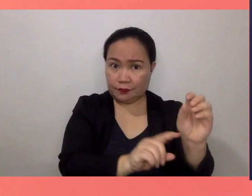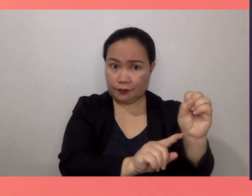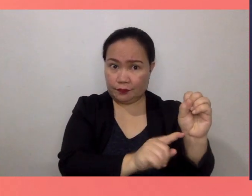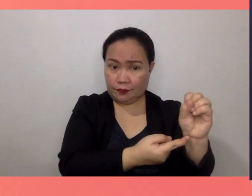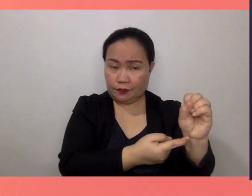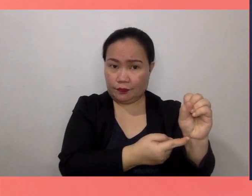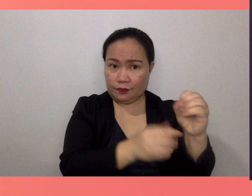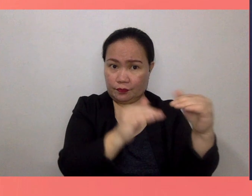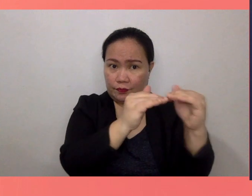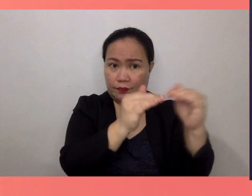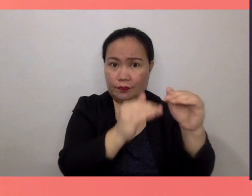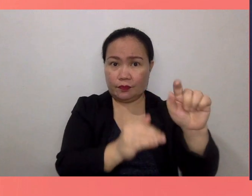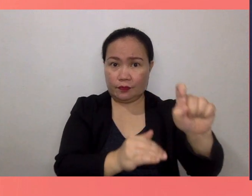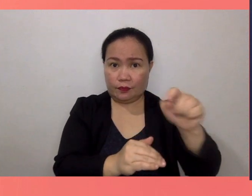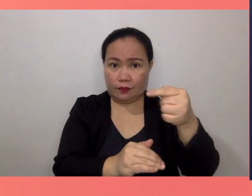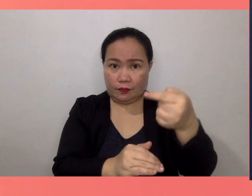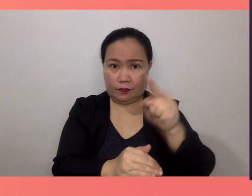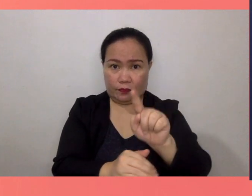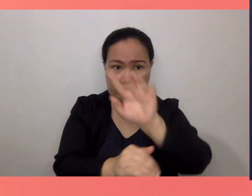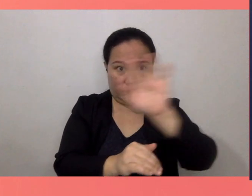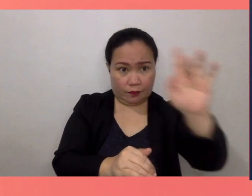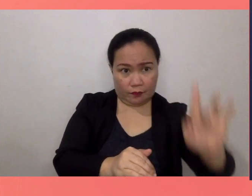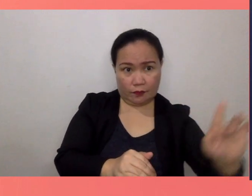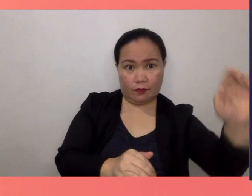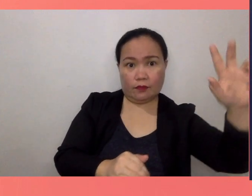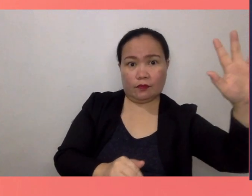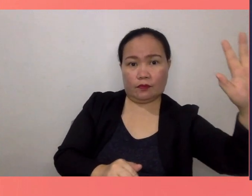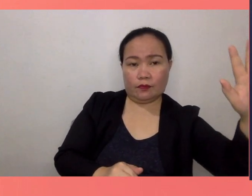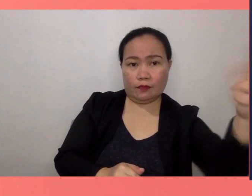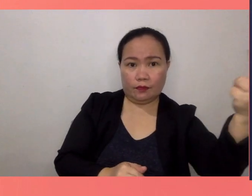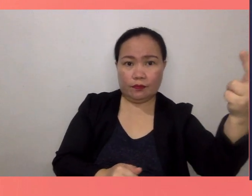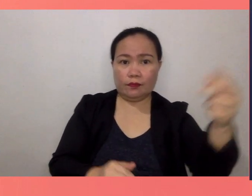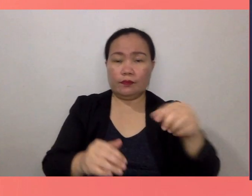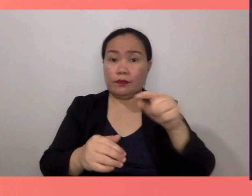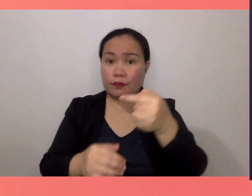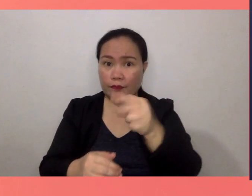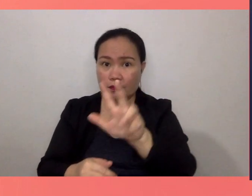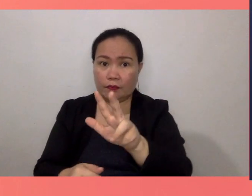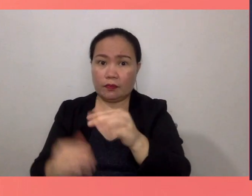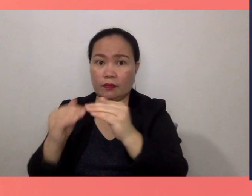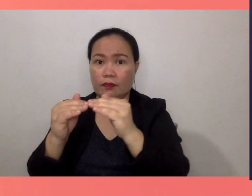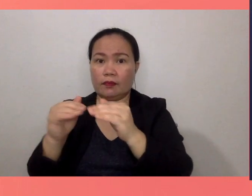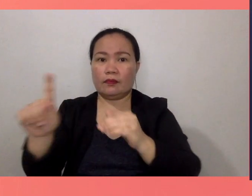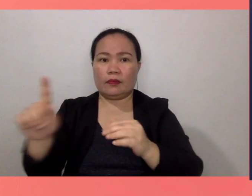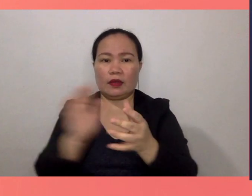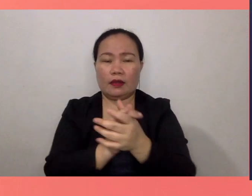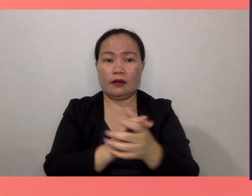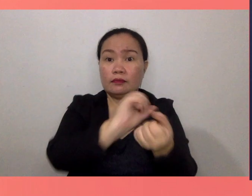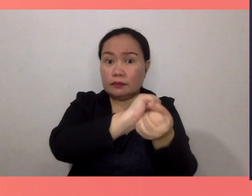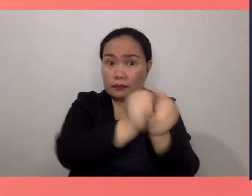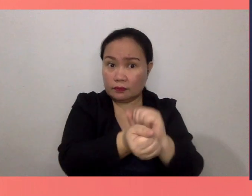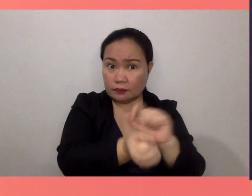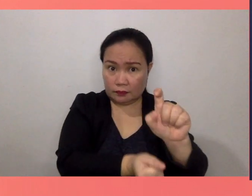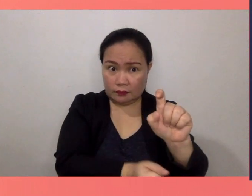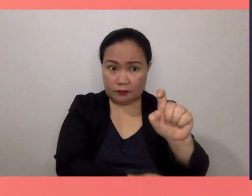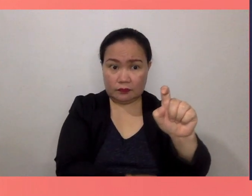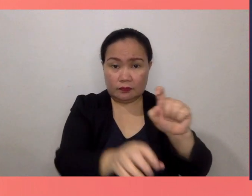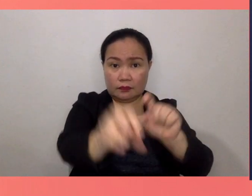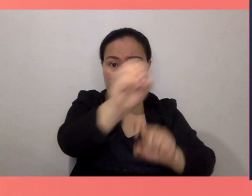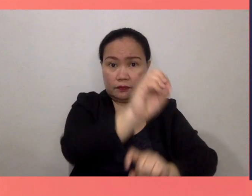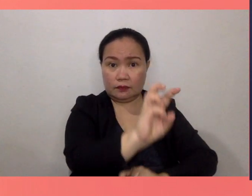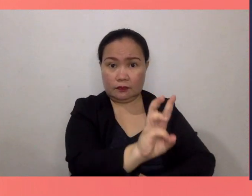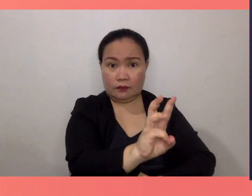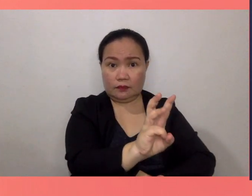so cube root of x minus 1 minus 3 is equal to 1. And then, palitan natin yung x natin